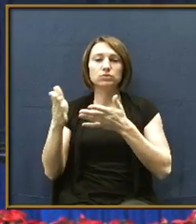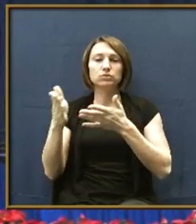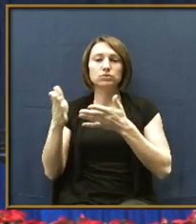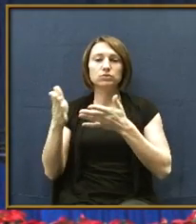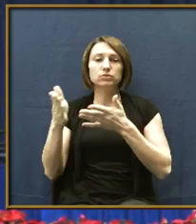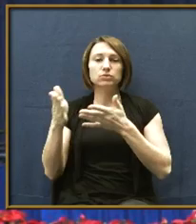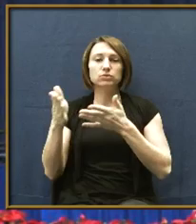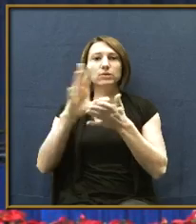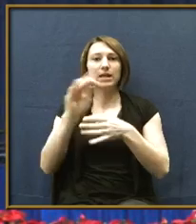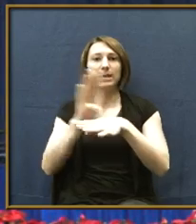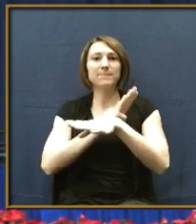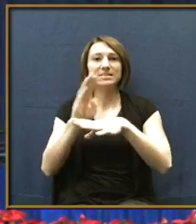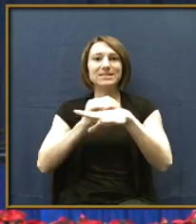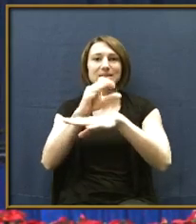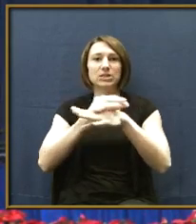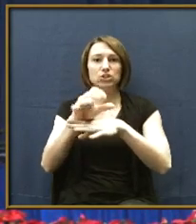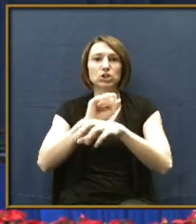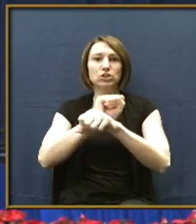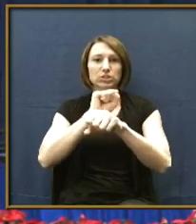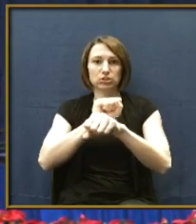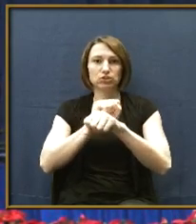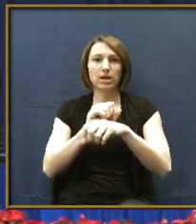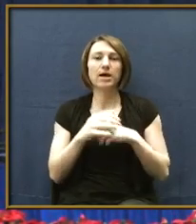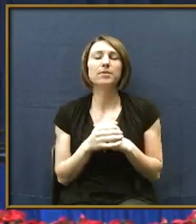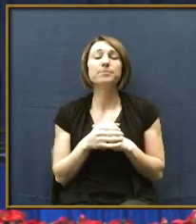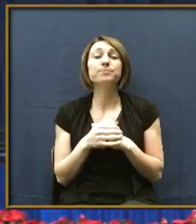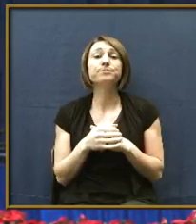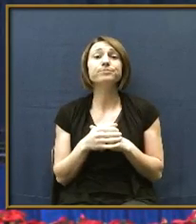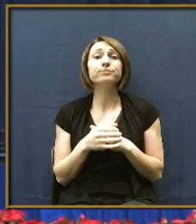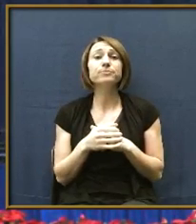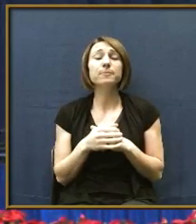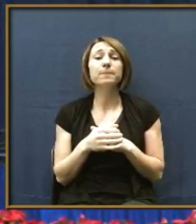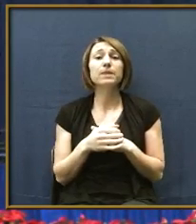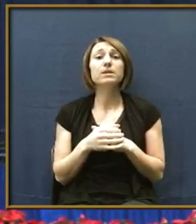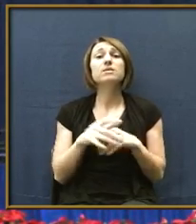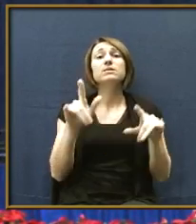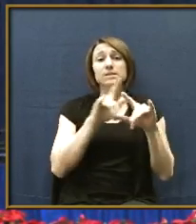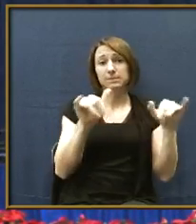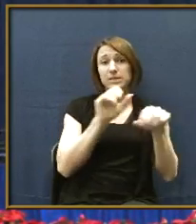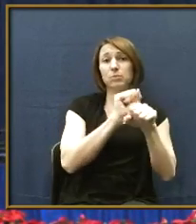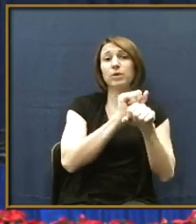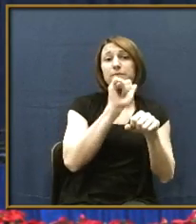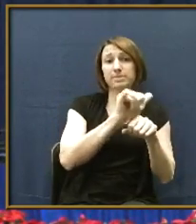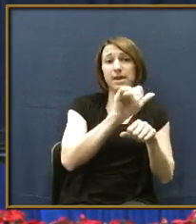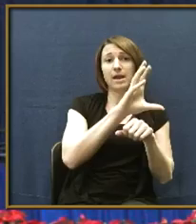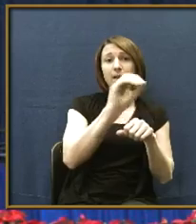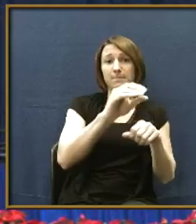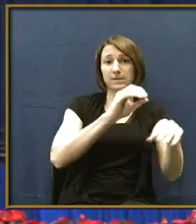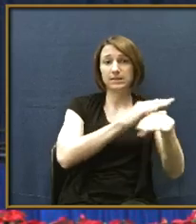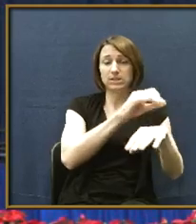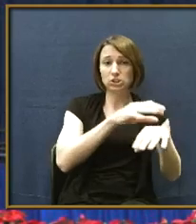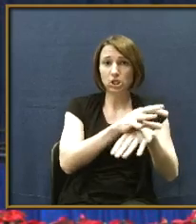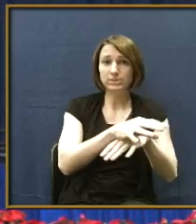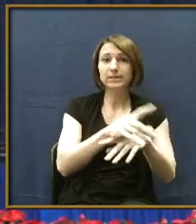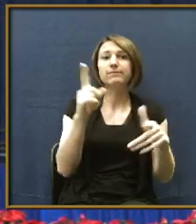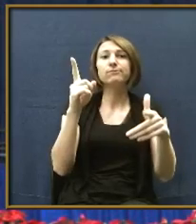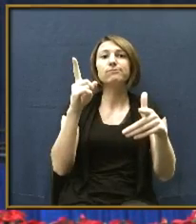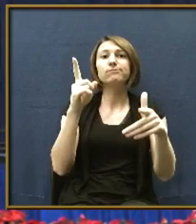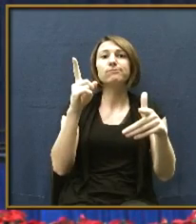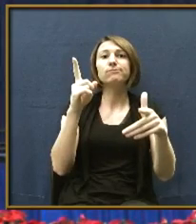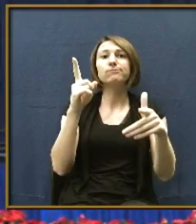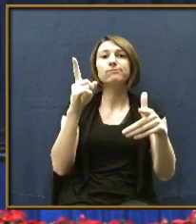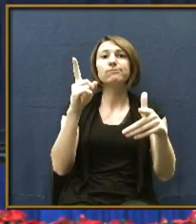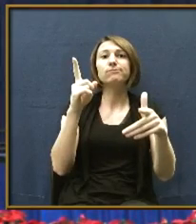Business. It was while working for Coleman Horton and Company that he got his first taste of academia as